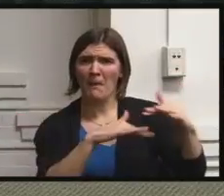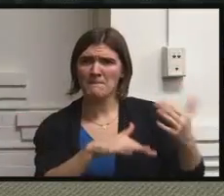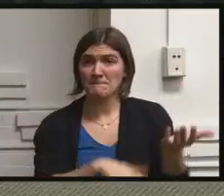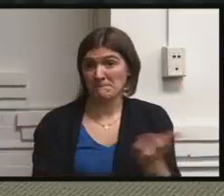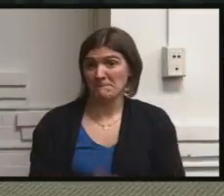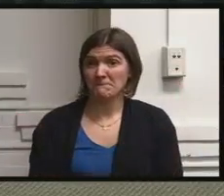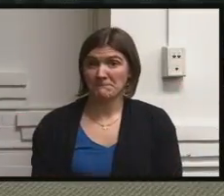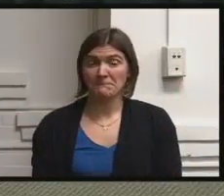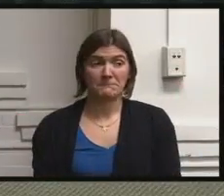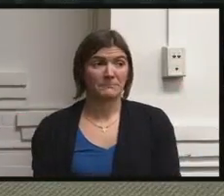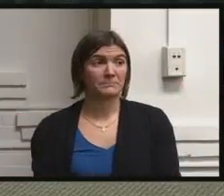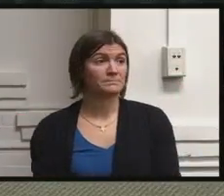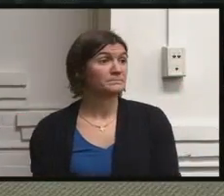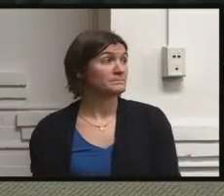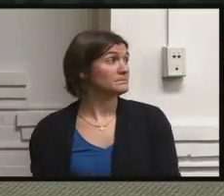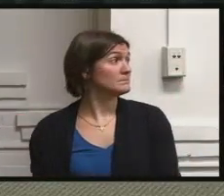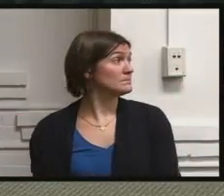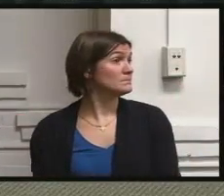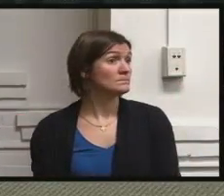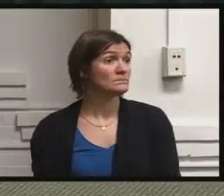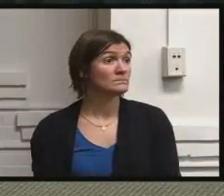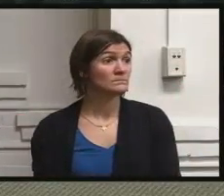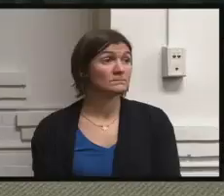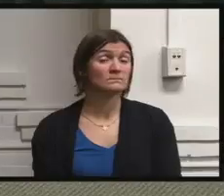response. Anybody on the board?